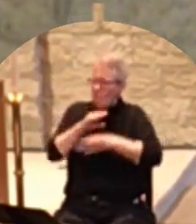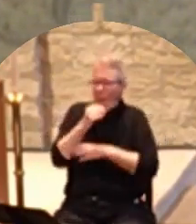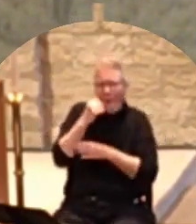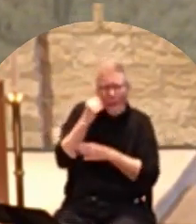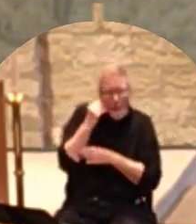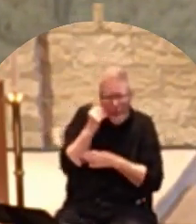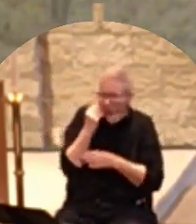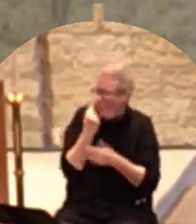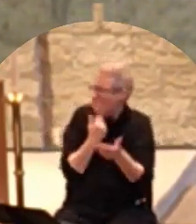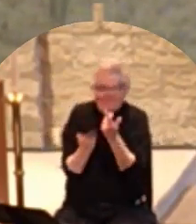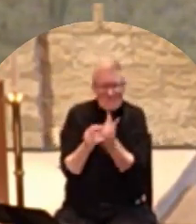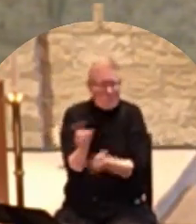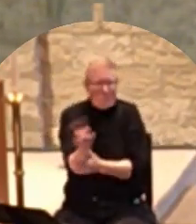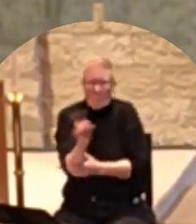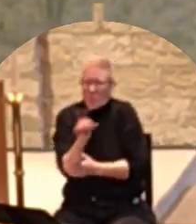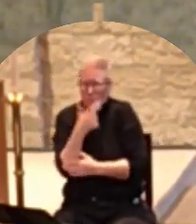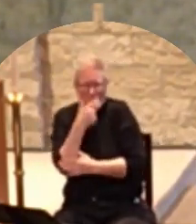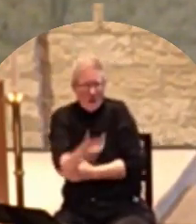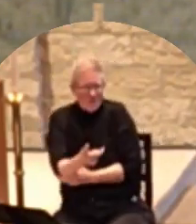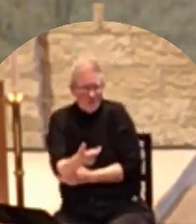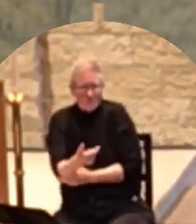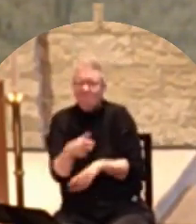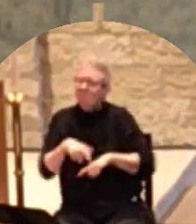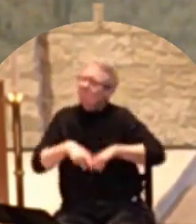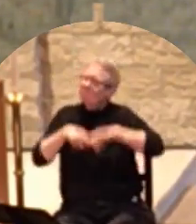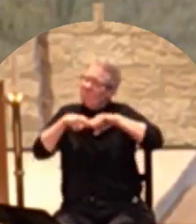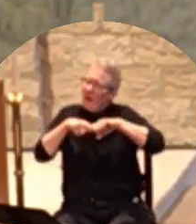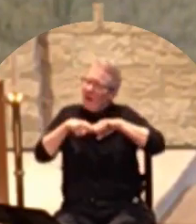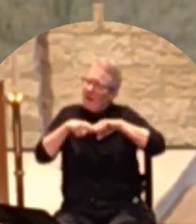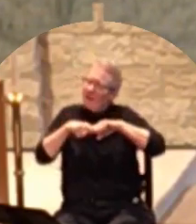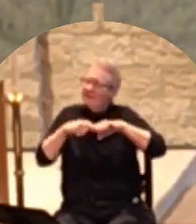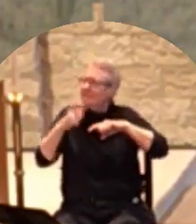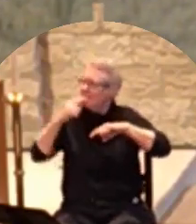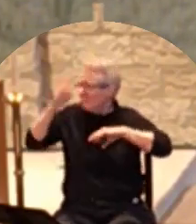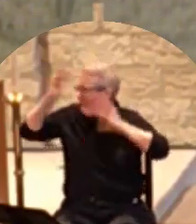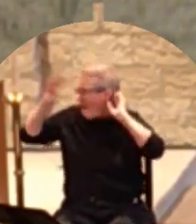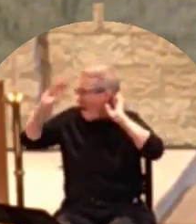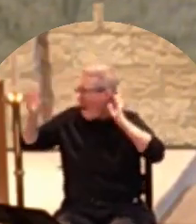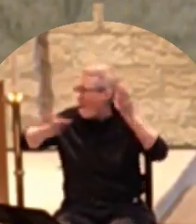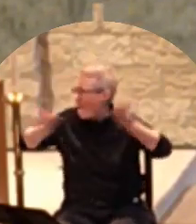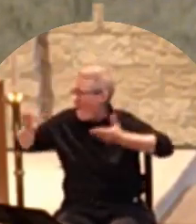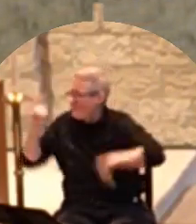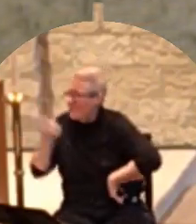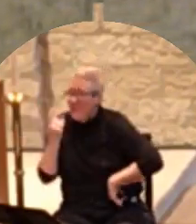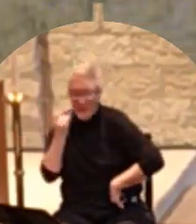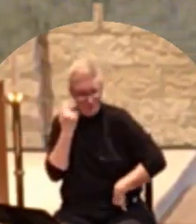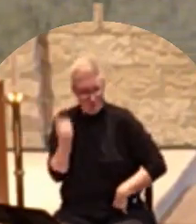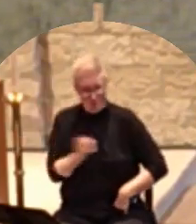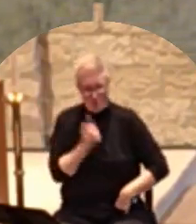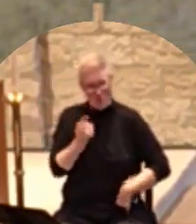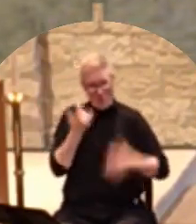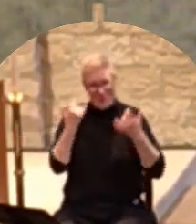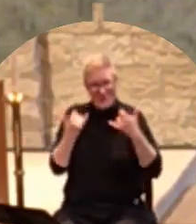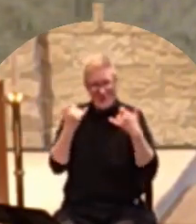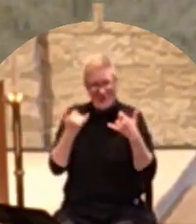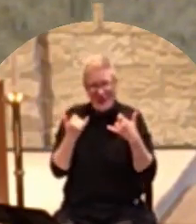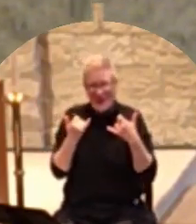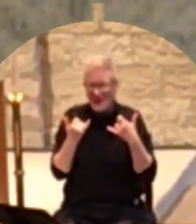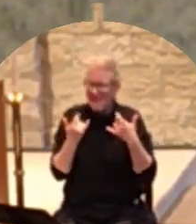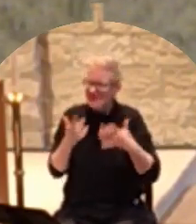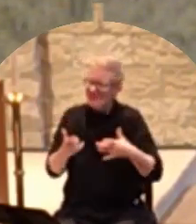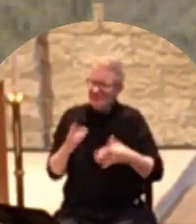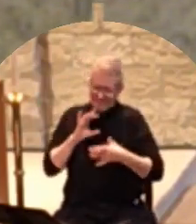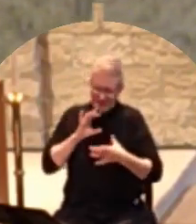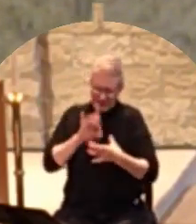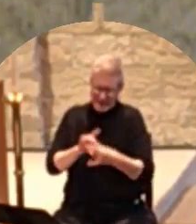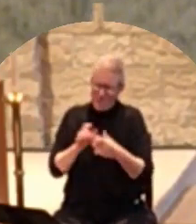or wherever you're streaming from just to pause and greet someone. If you're by yourself there today, just greet your higher self. If